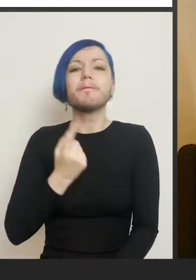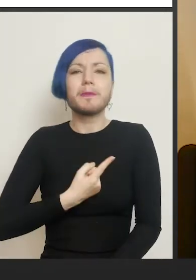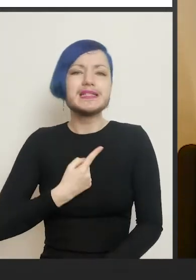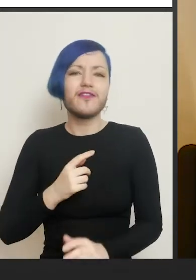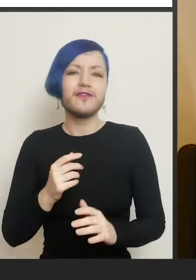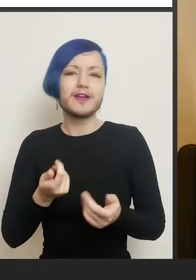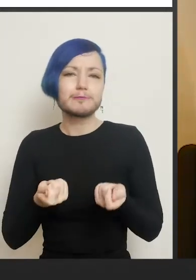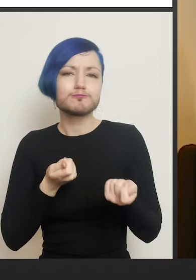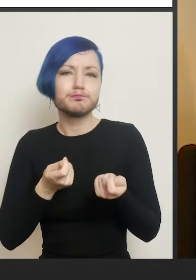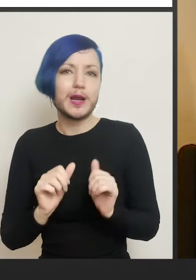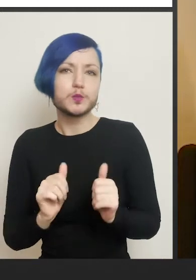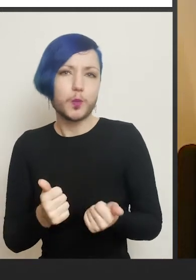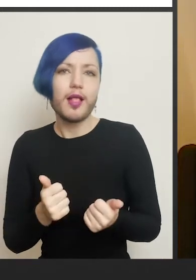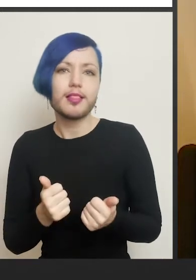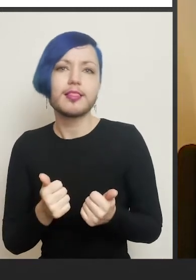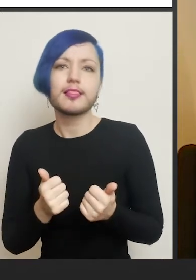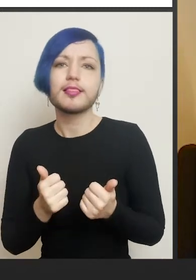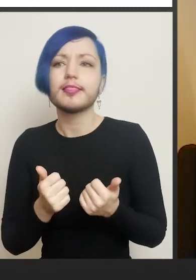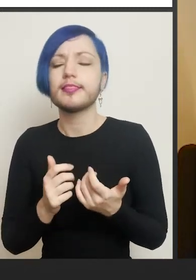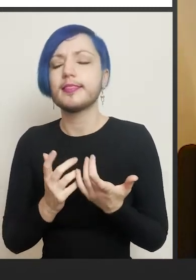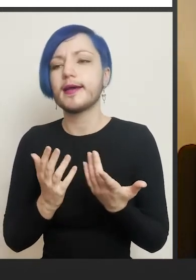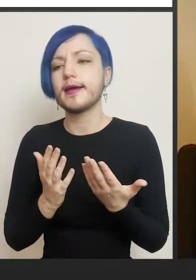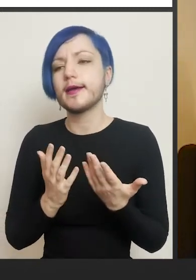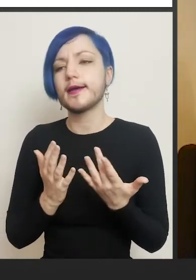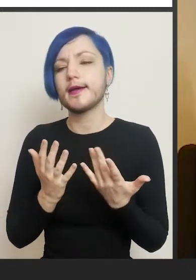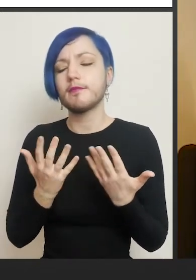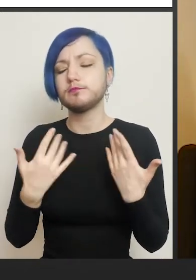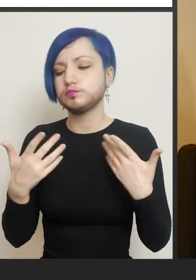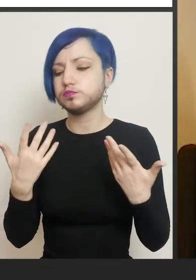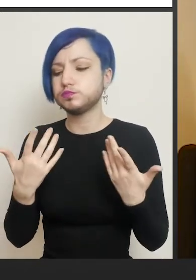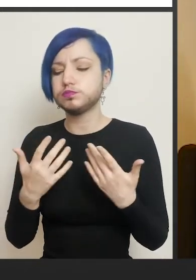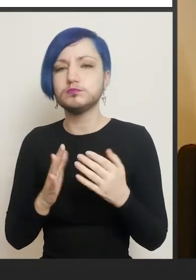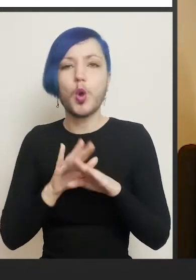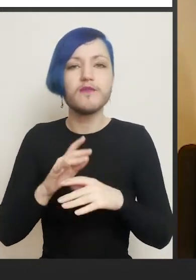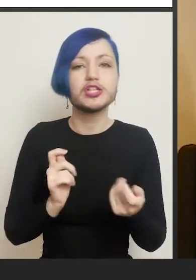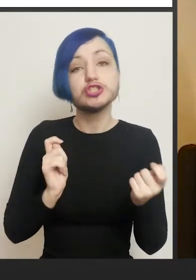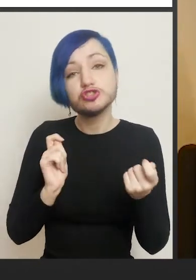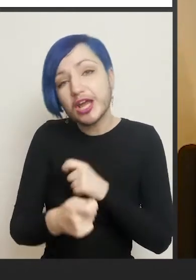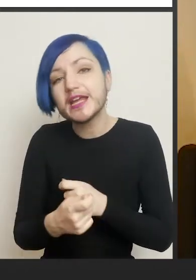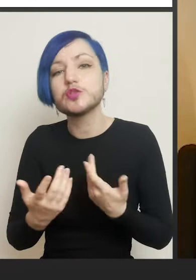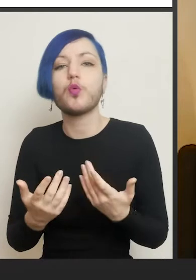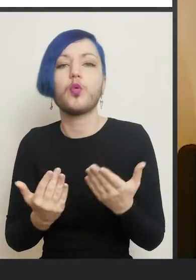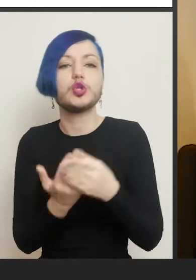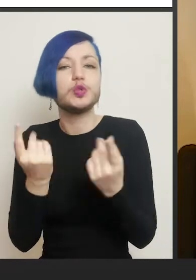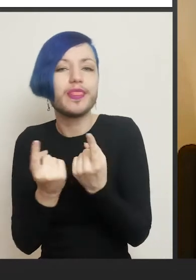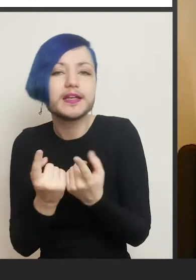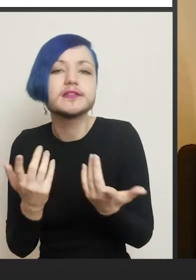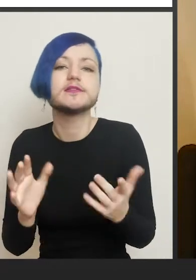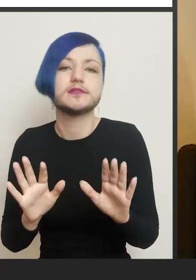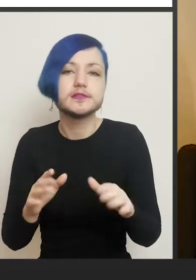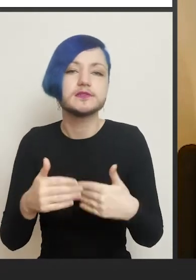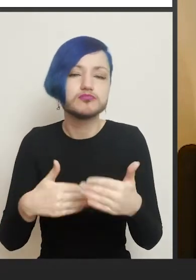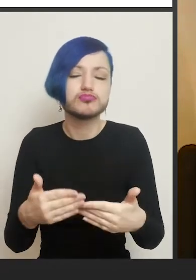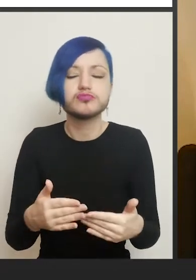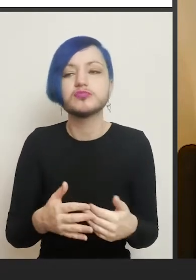cope better than a lot of other people do with kind of changes and doing new things and so on.